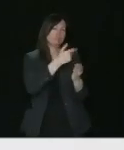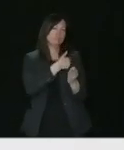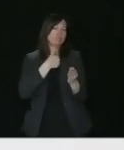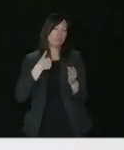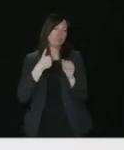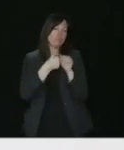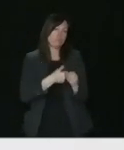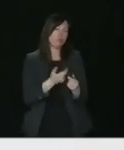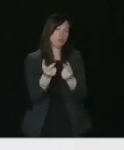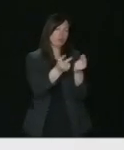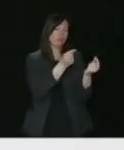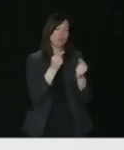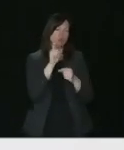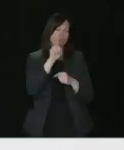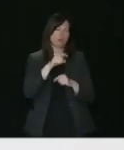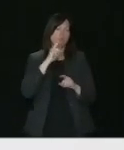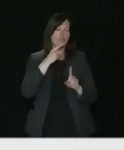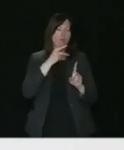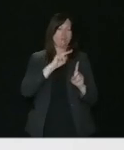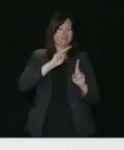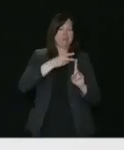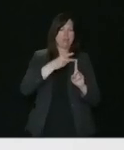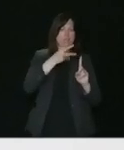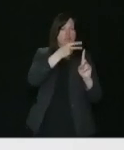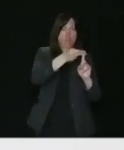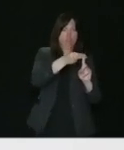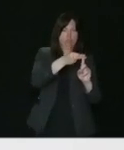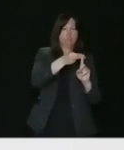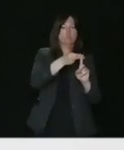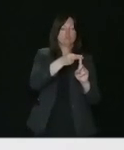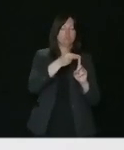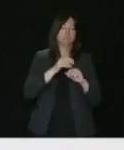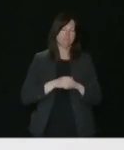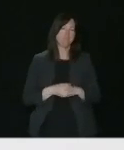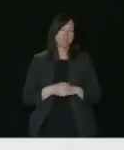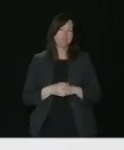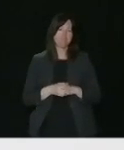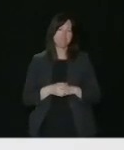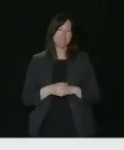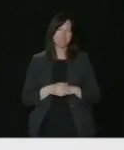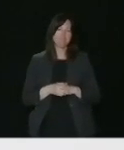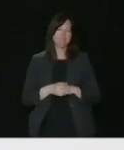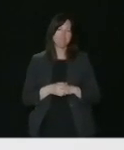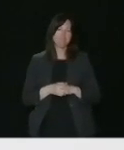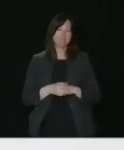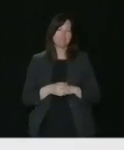doing for, quote, as you say, that second dose for the AstraZeneca 2-dose regime.